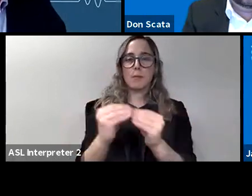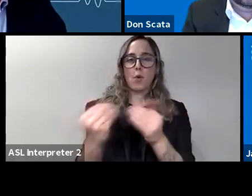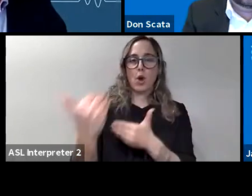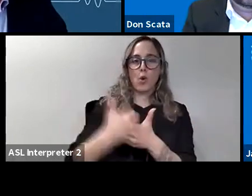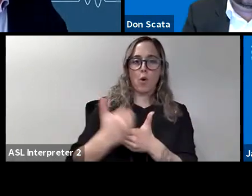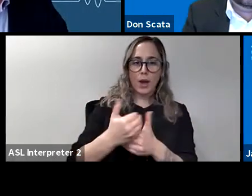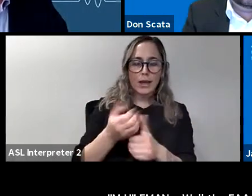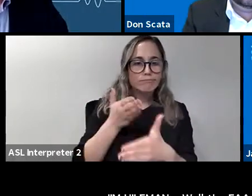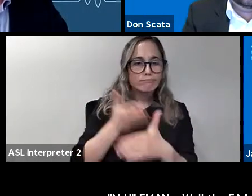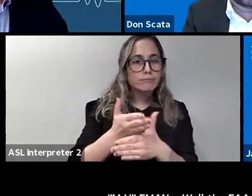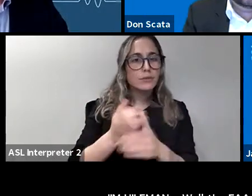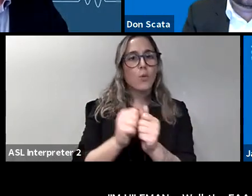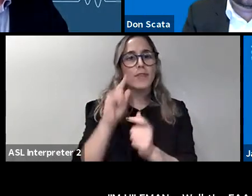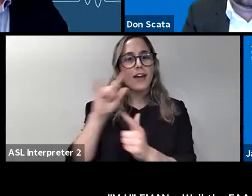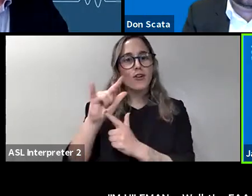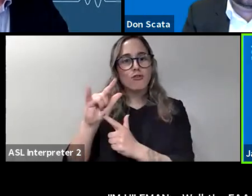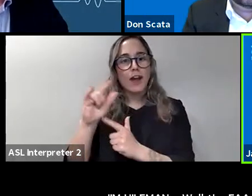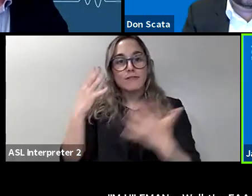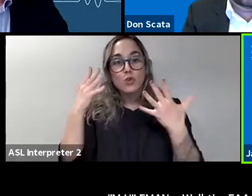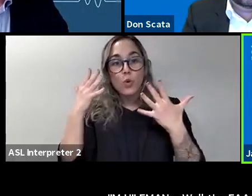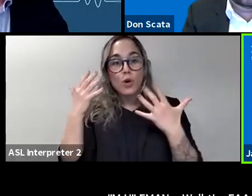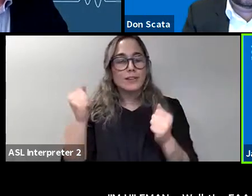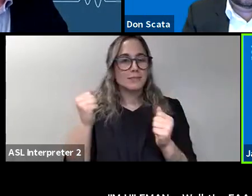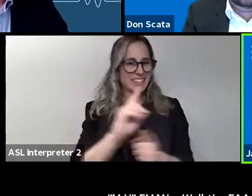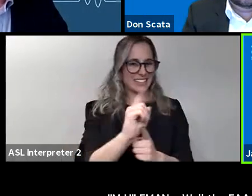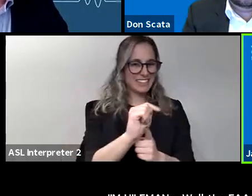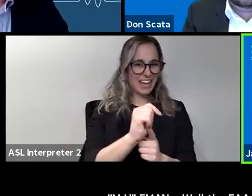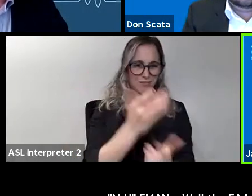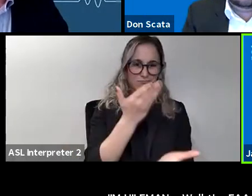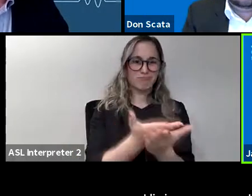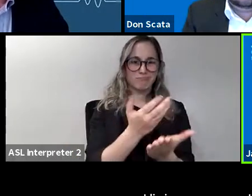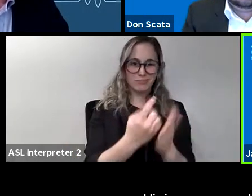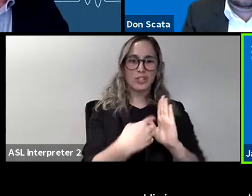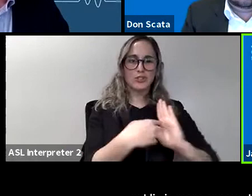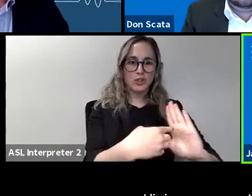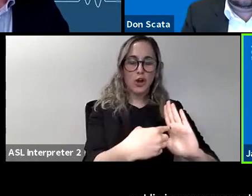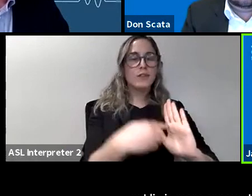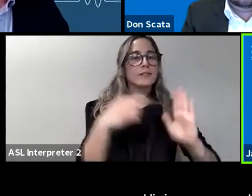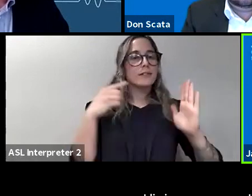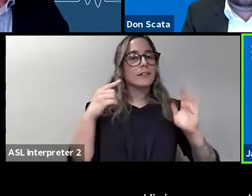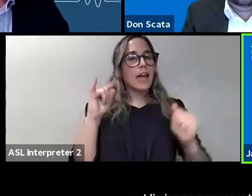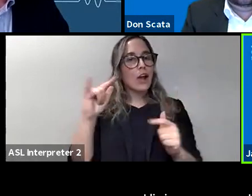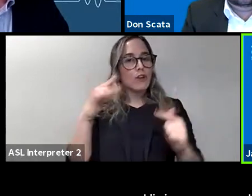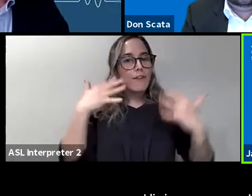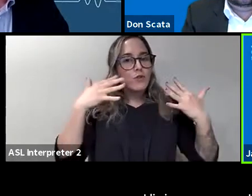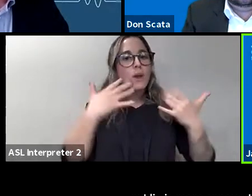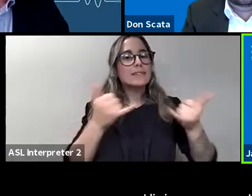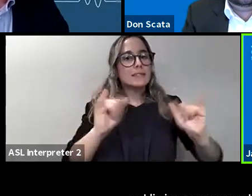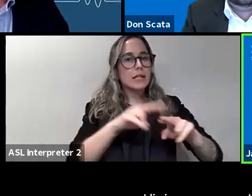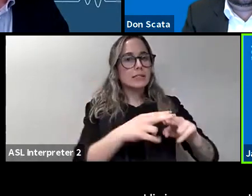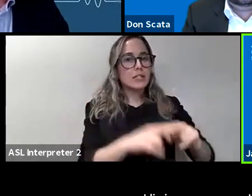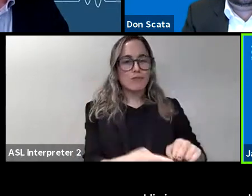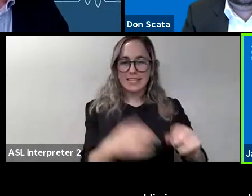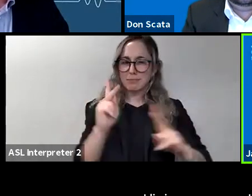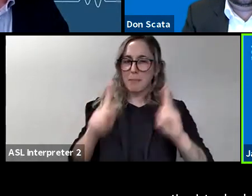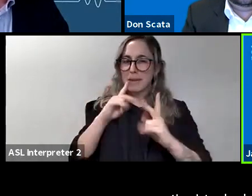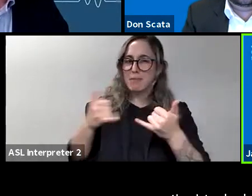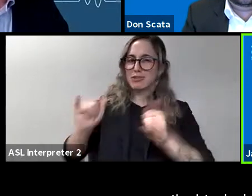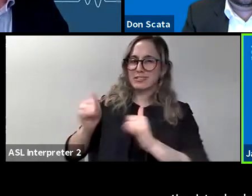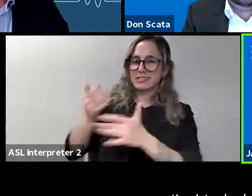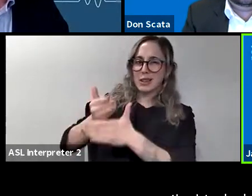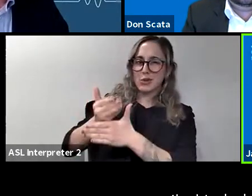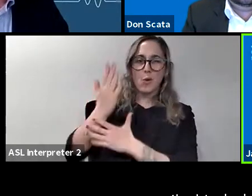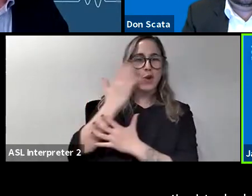aircraft noise when the data clearly shows that aircraft noise has decreased significantly over the last